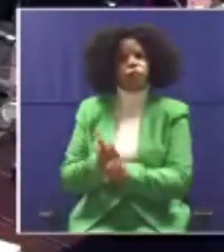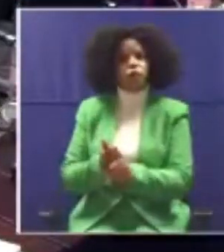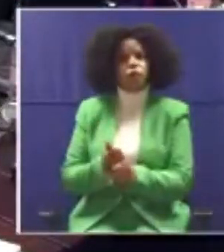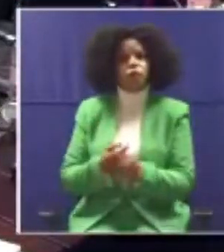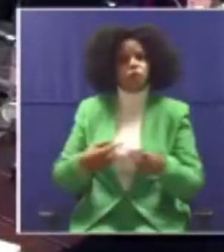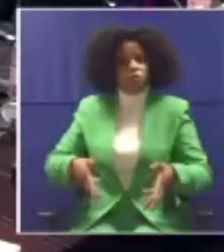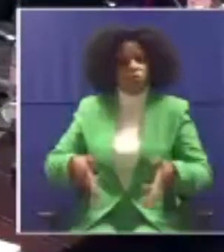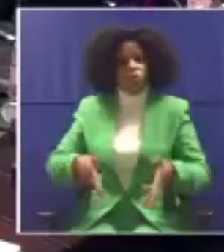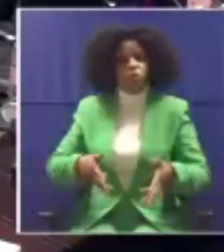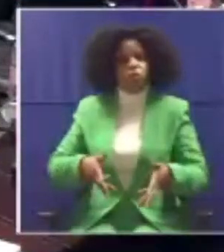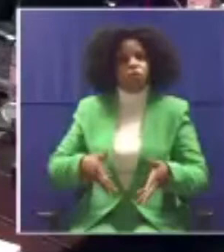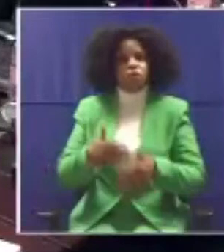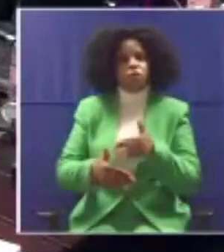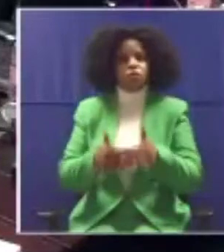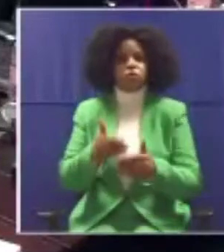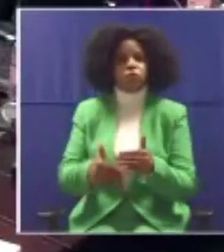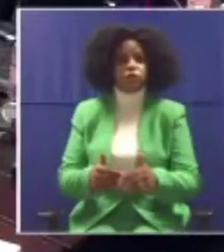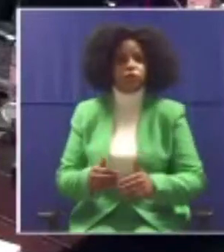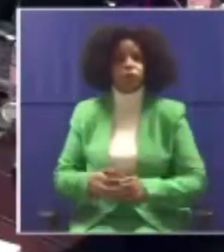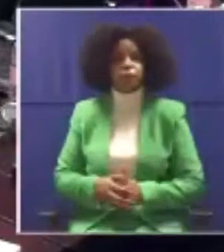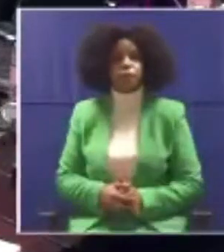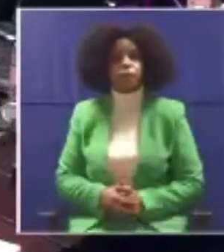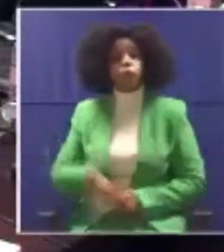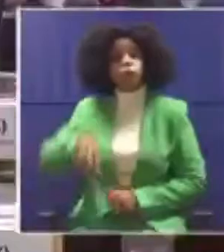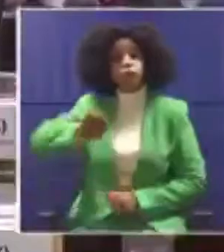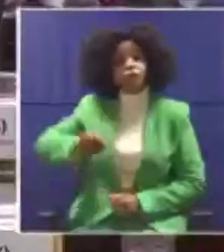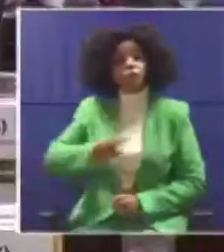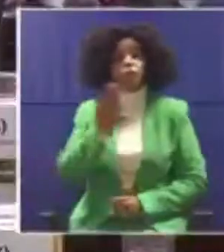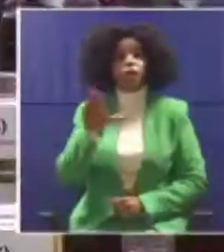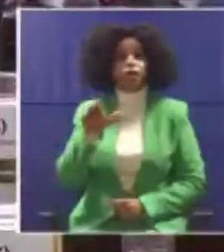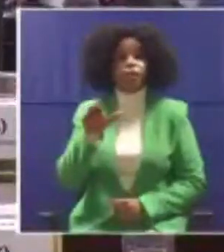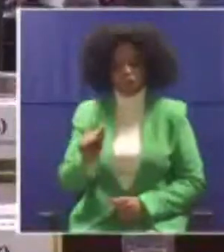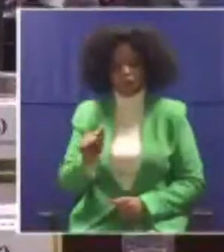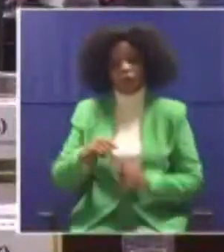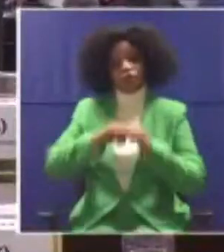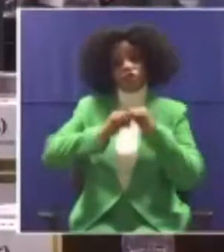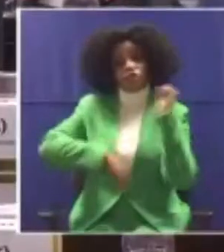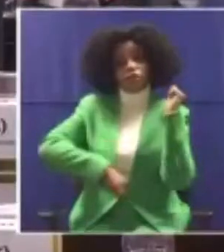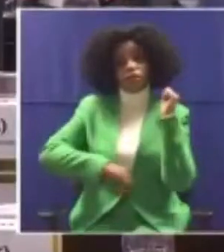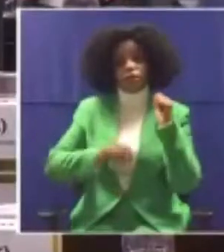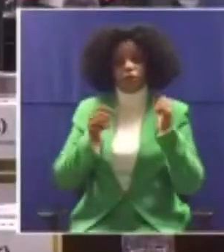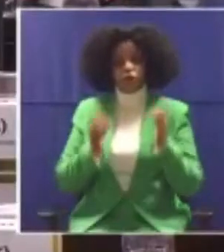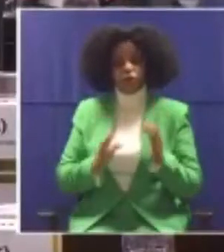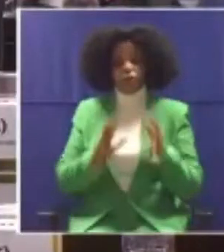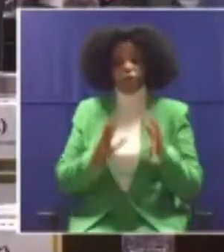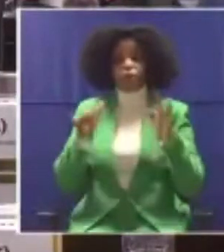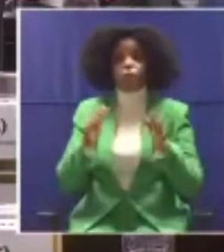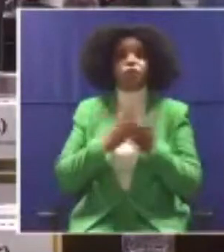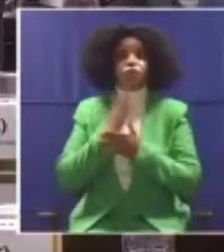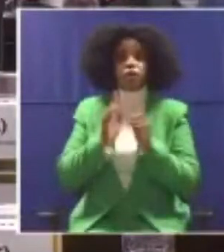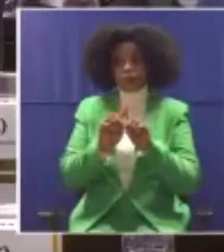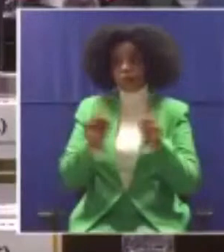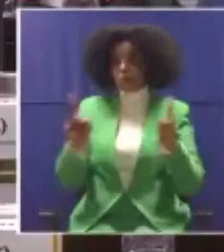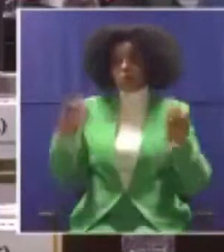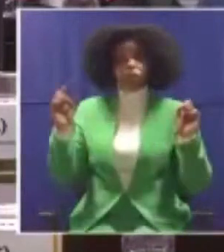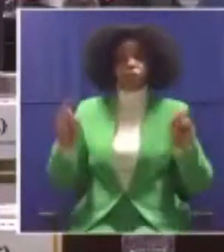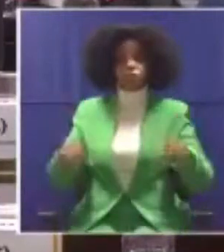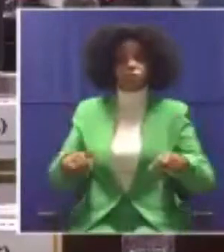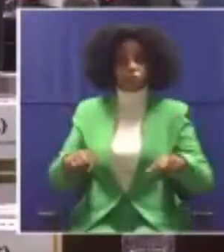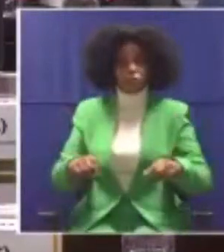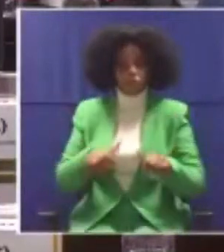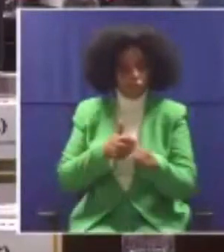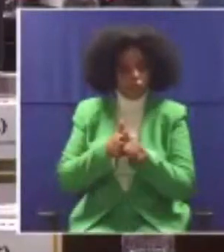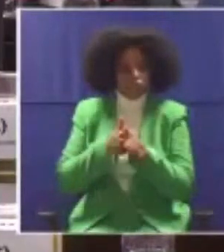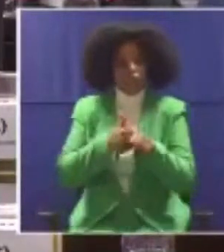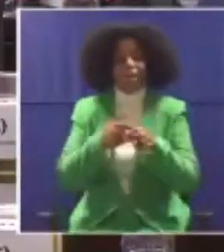microphone. So the African Charter on Human and People's Rights seeks to uphold these rights, and any member state